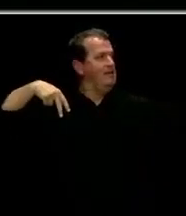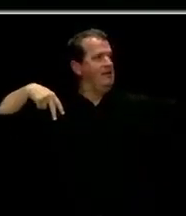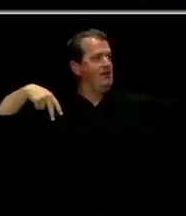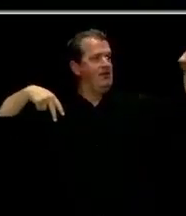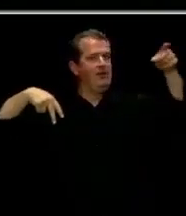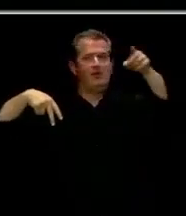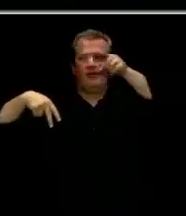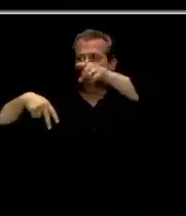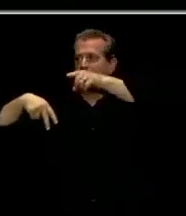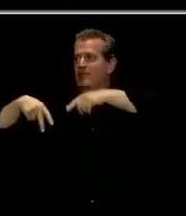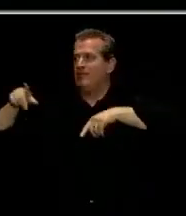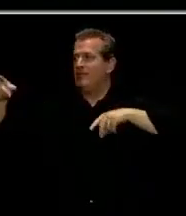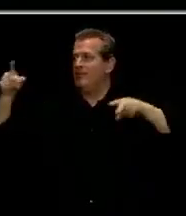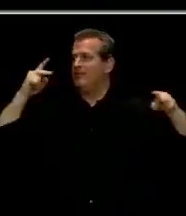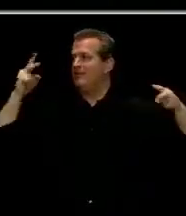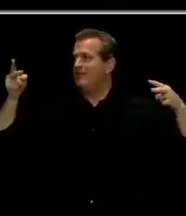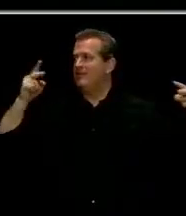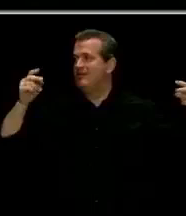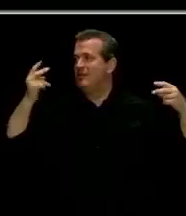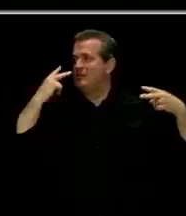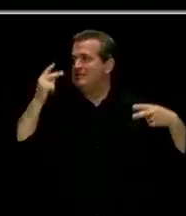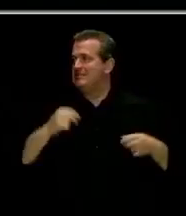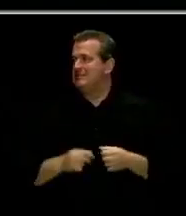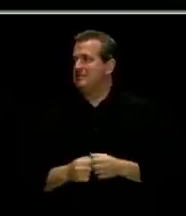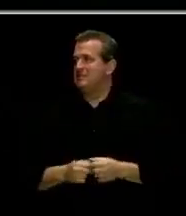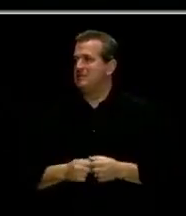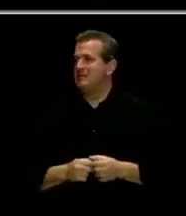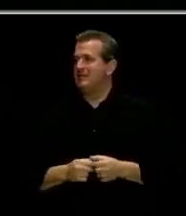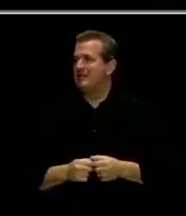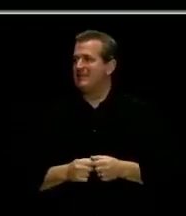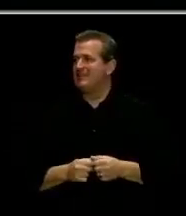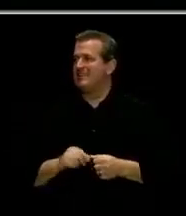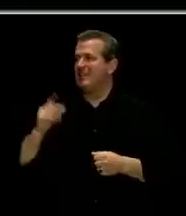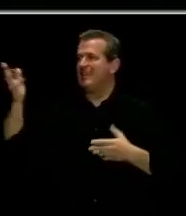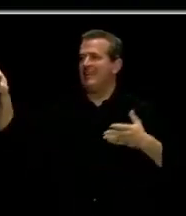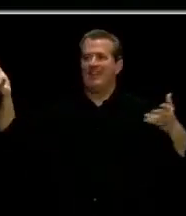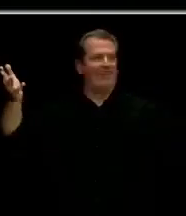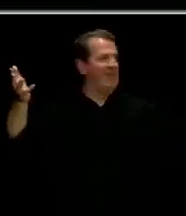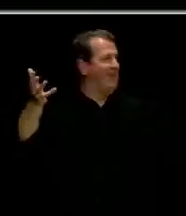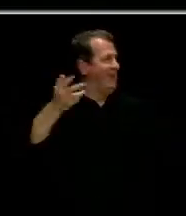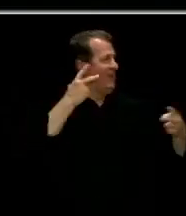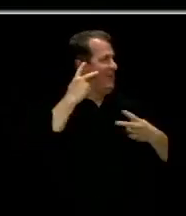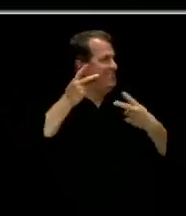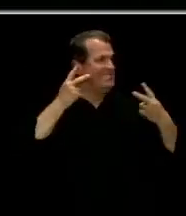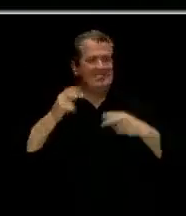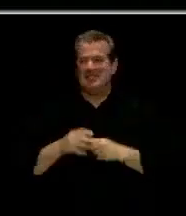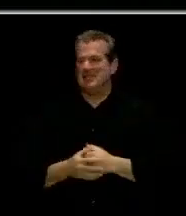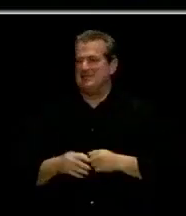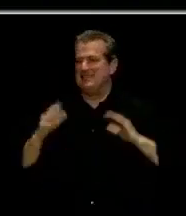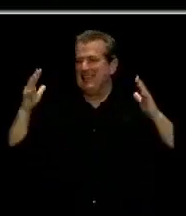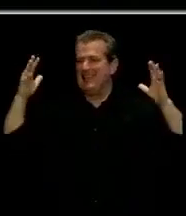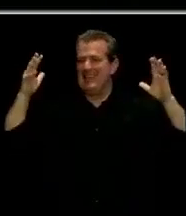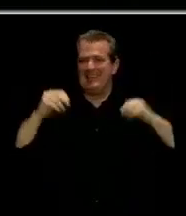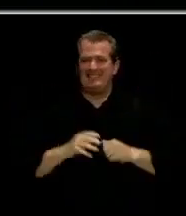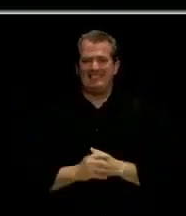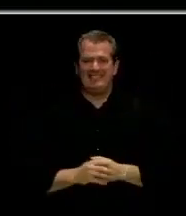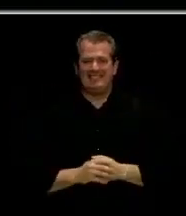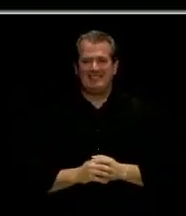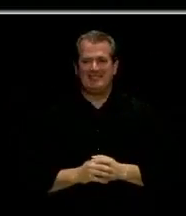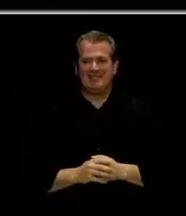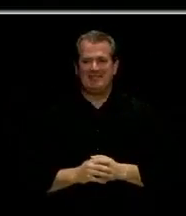back. I think there's some couple in the back right there. Oh, there they are. Hey!